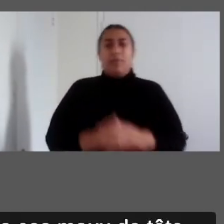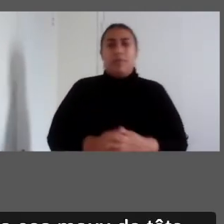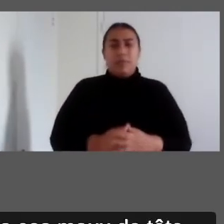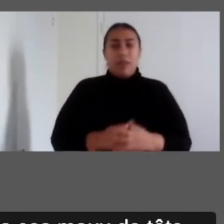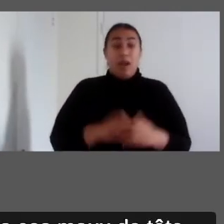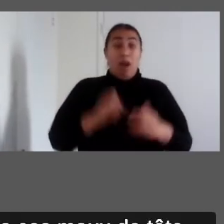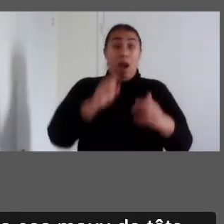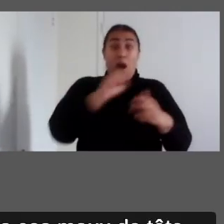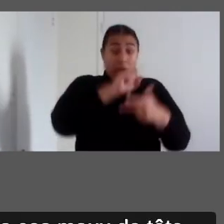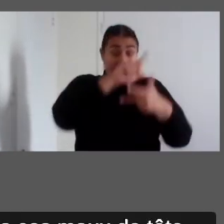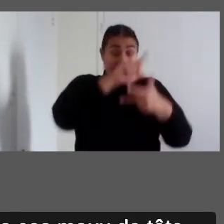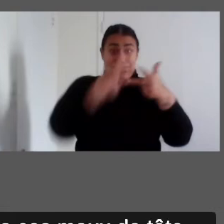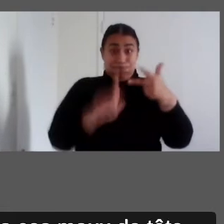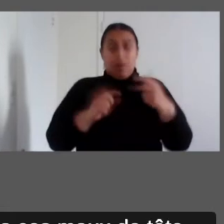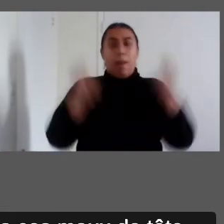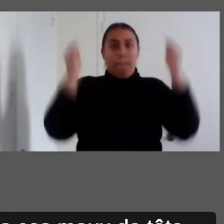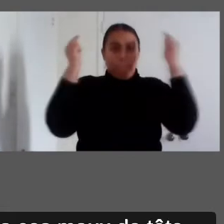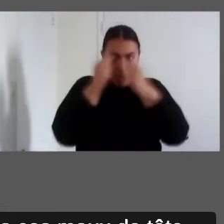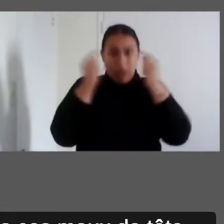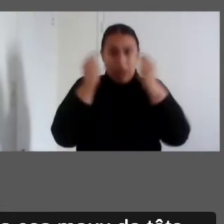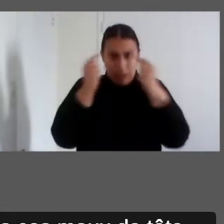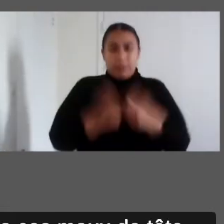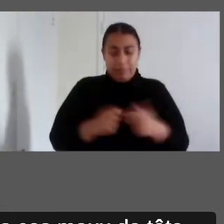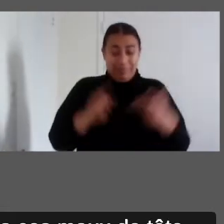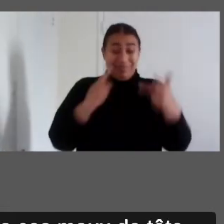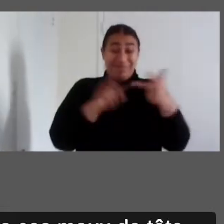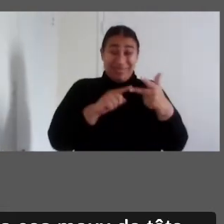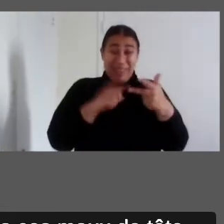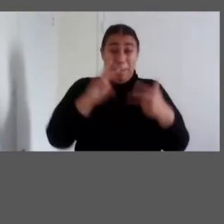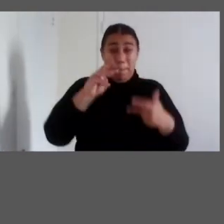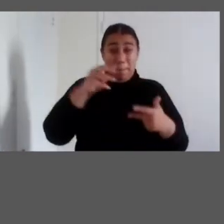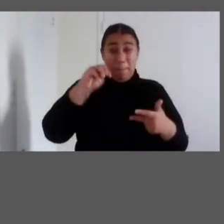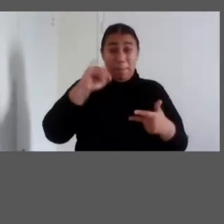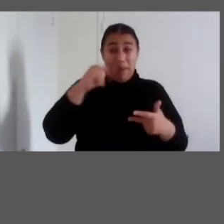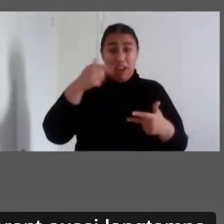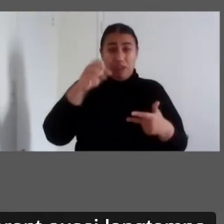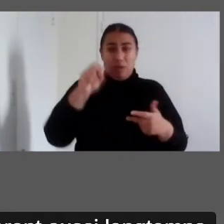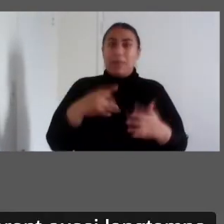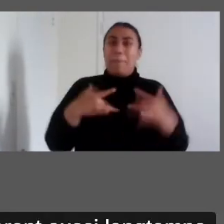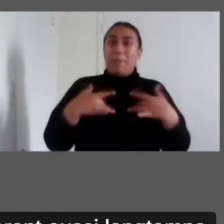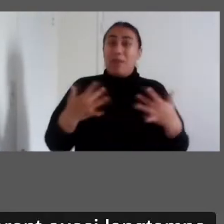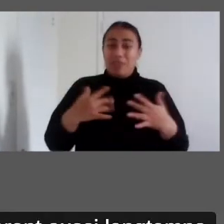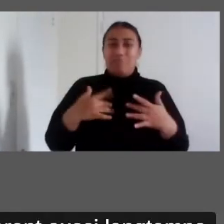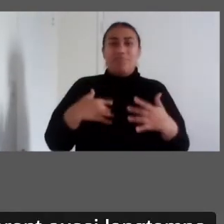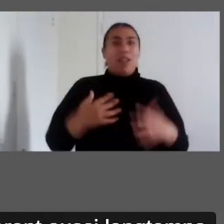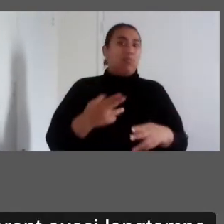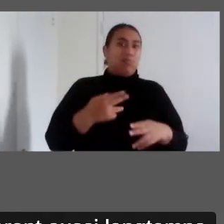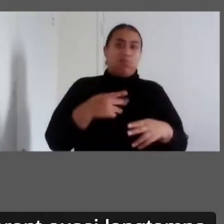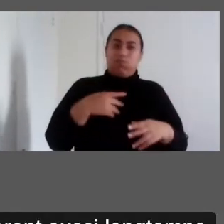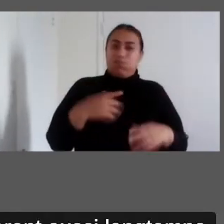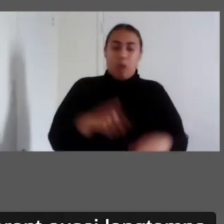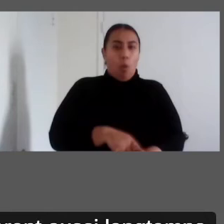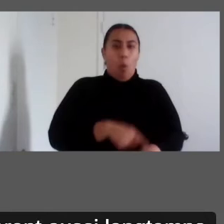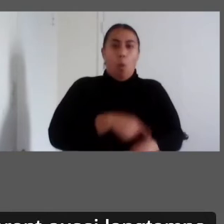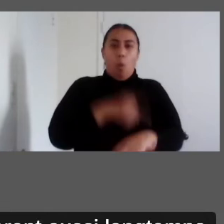migraines. Now, if we look at the main difference between these types of headaches, there's pain involved with all of them, but very few headaches